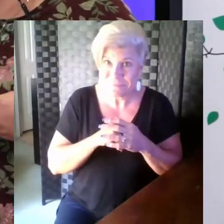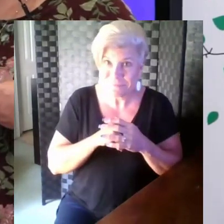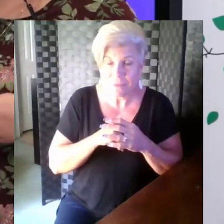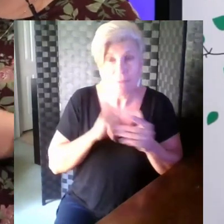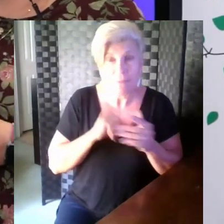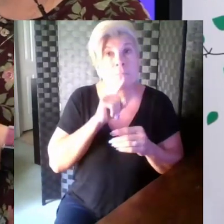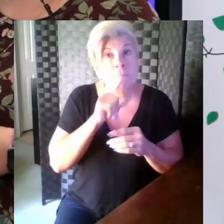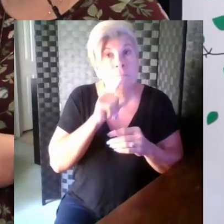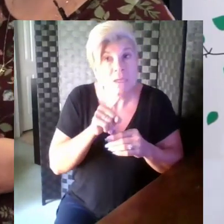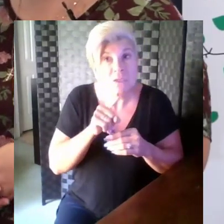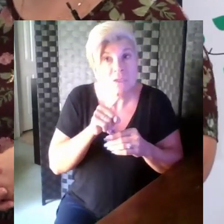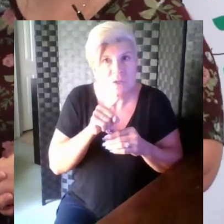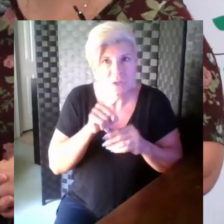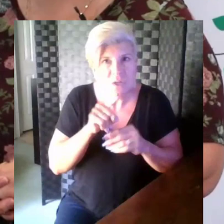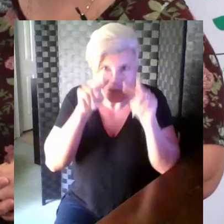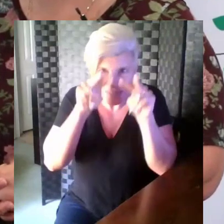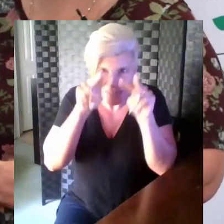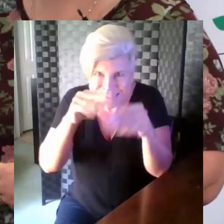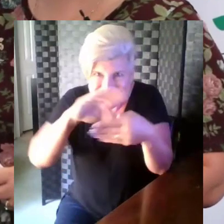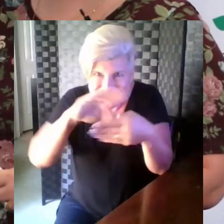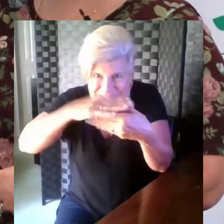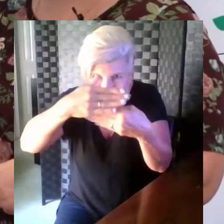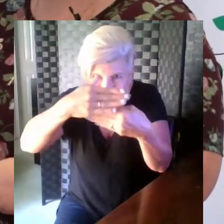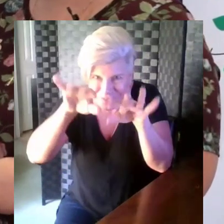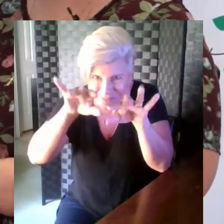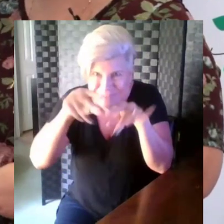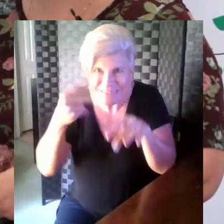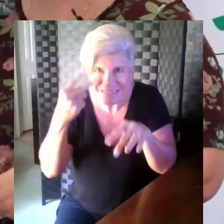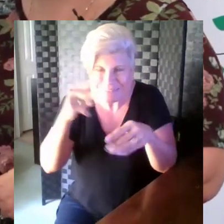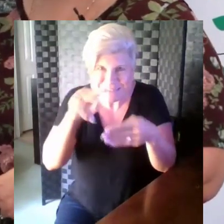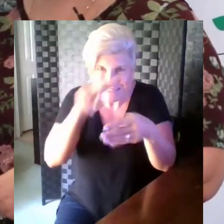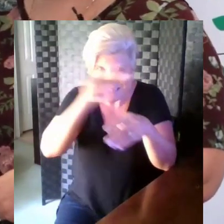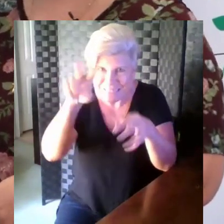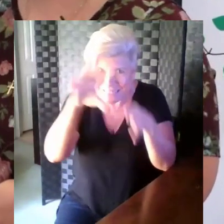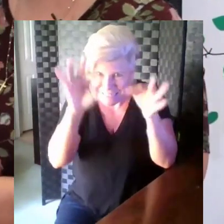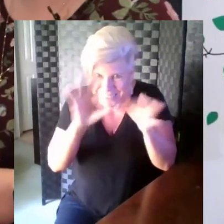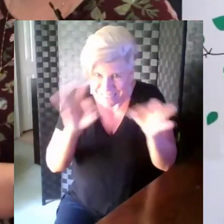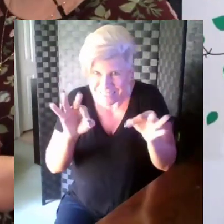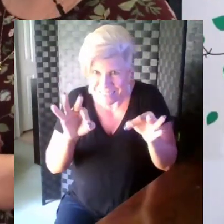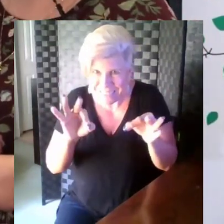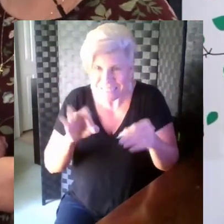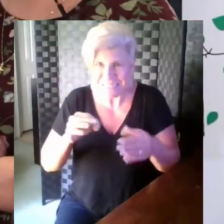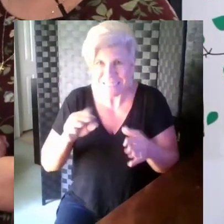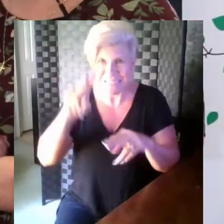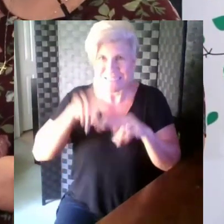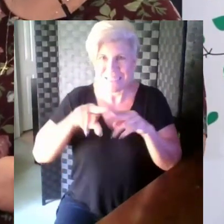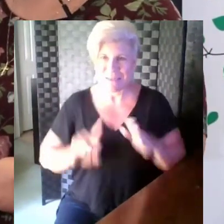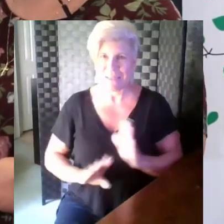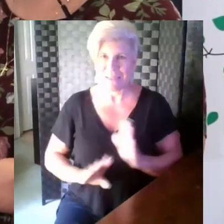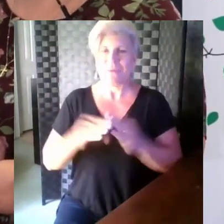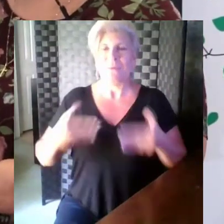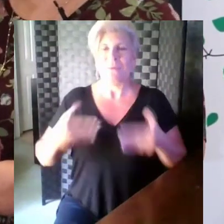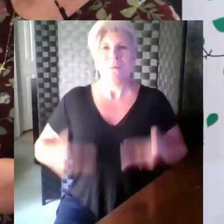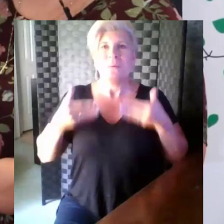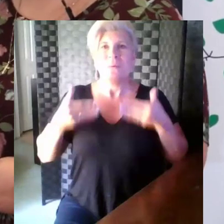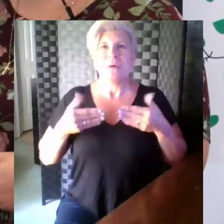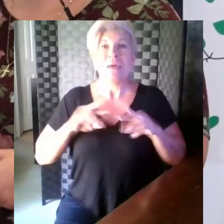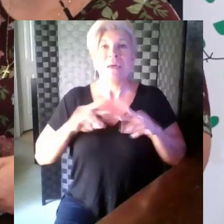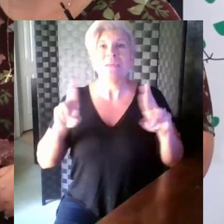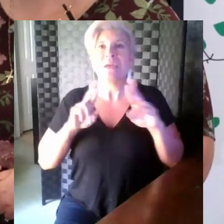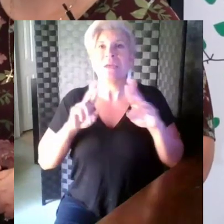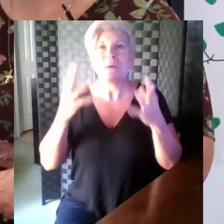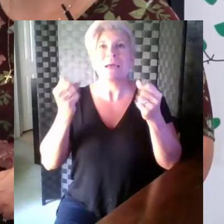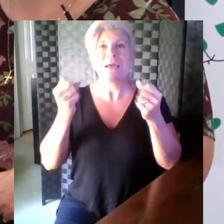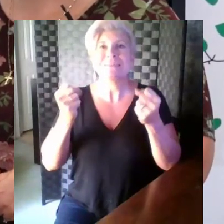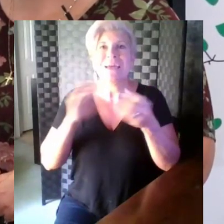So make sure that you move close enough to your screen that you can see the passage. I want you to sit up nice and tall, get ready